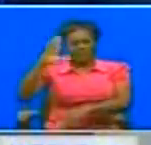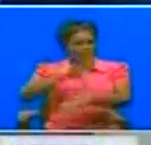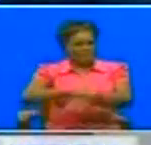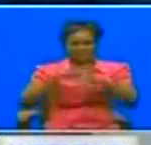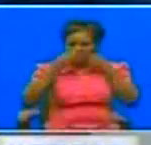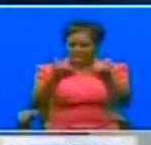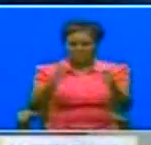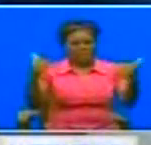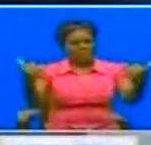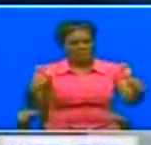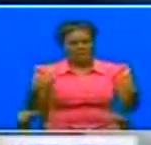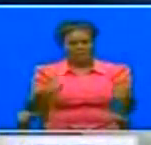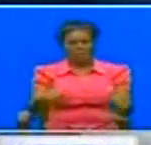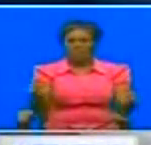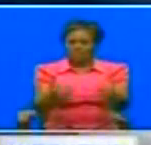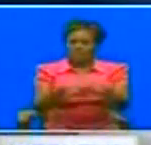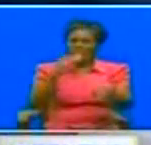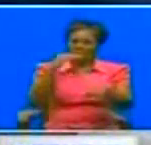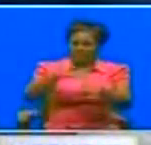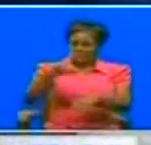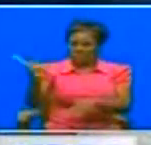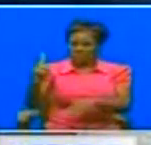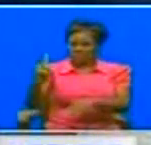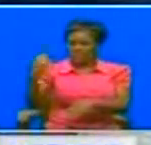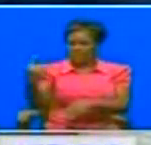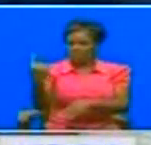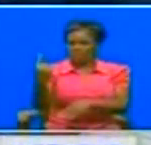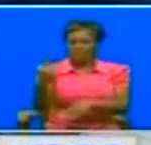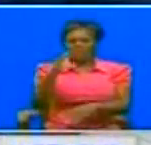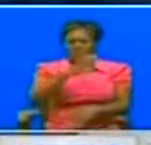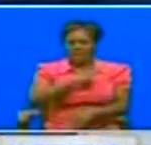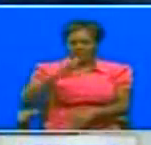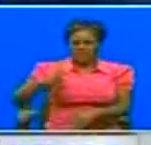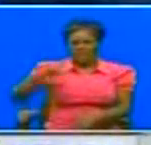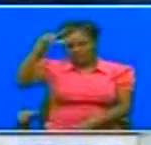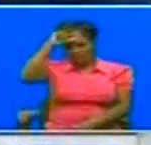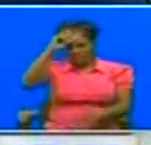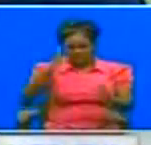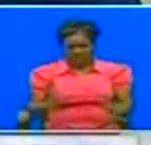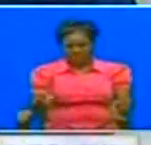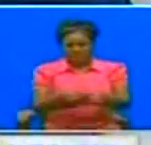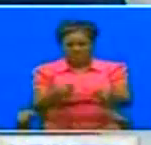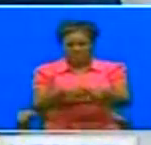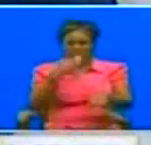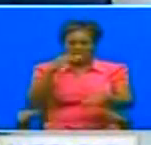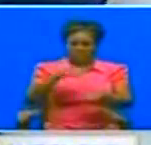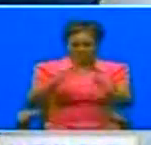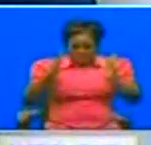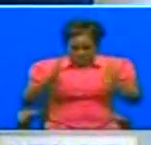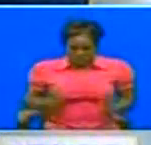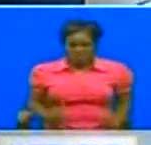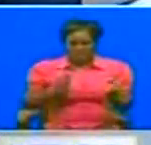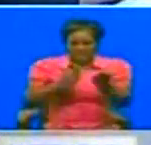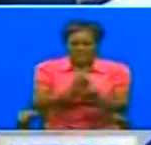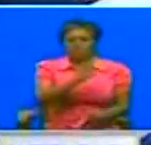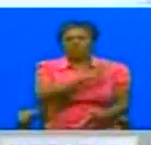got a response to that. And not only did we write to the president, we wrote to the Council of Governors, we wrote to all the human rights commissions,